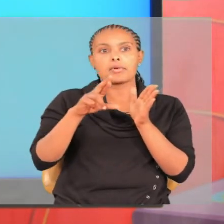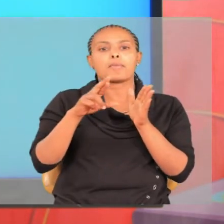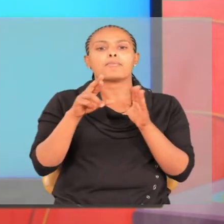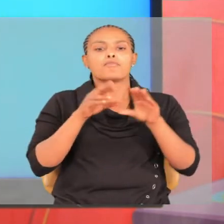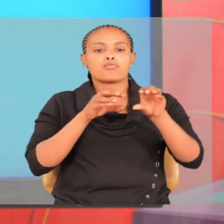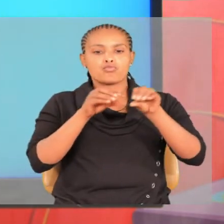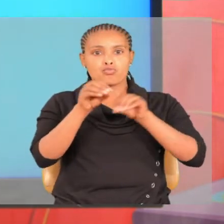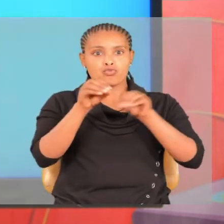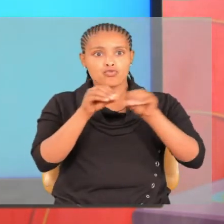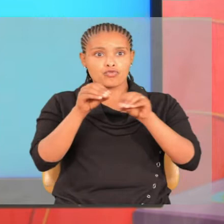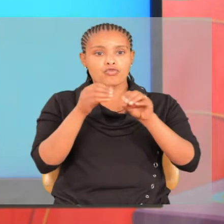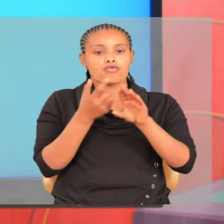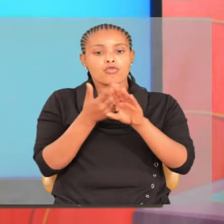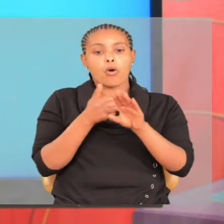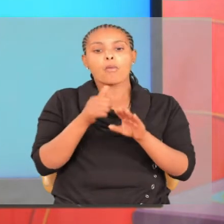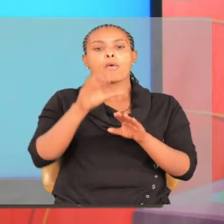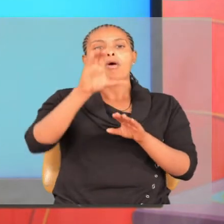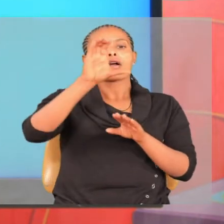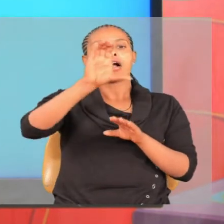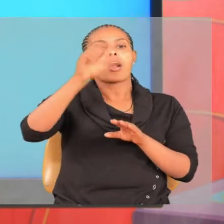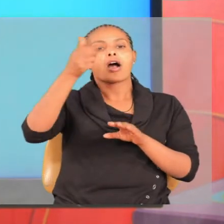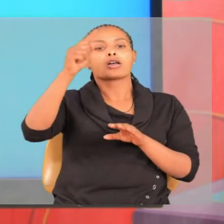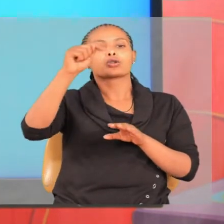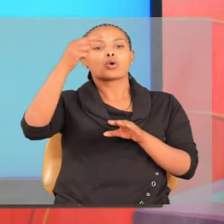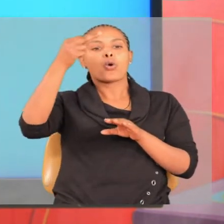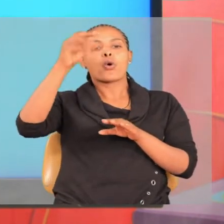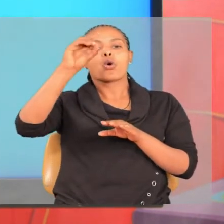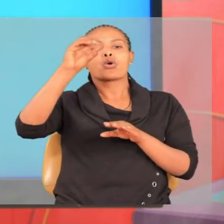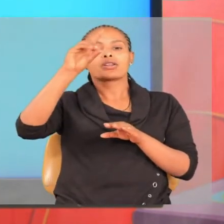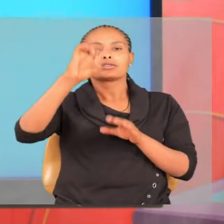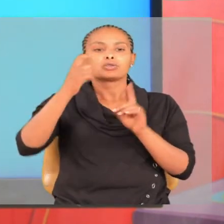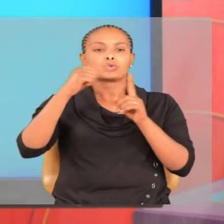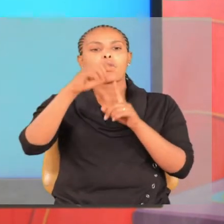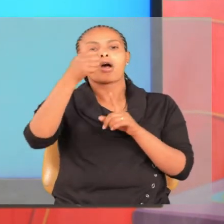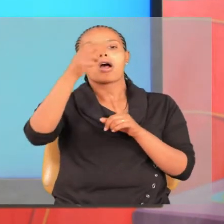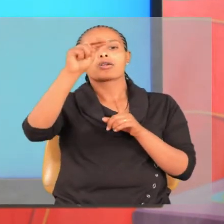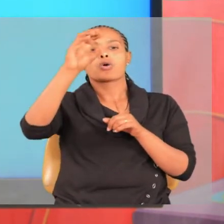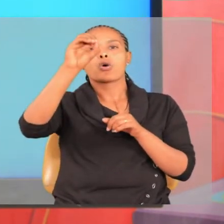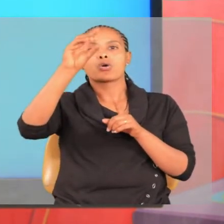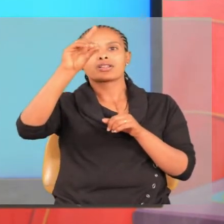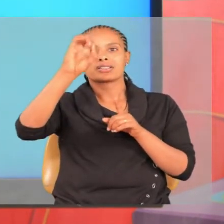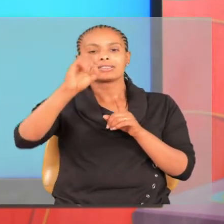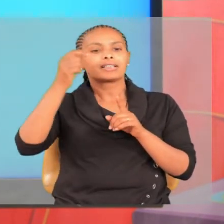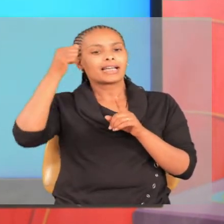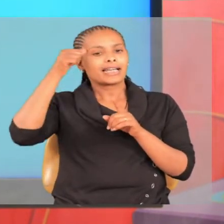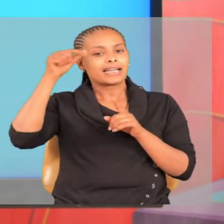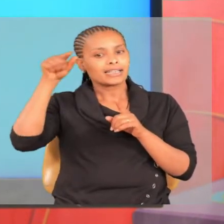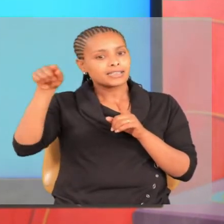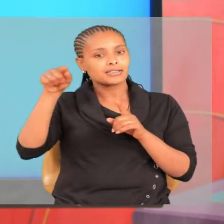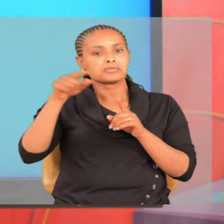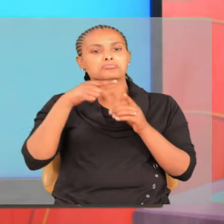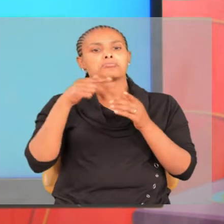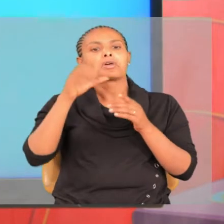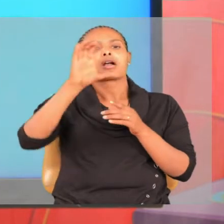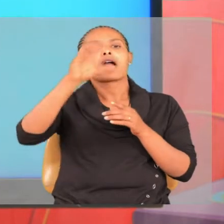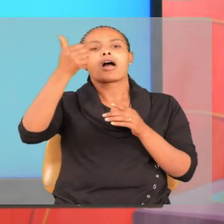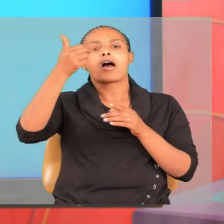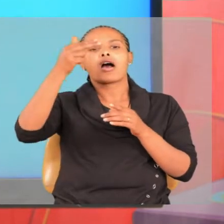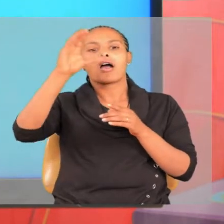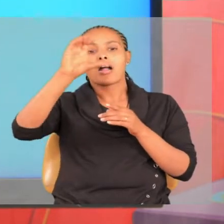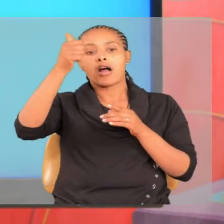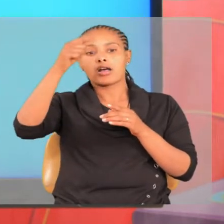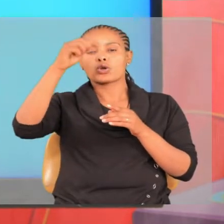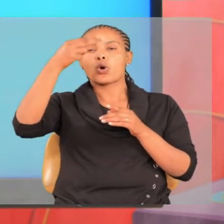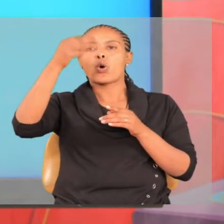moving from the cathode toward the anode. He called cathode rays because these